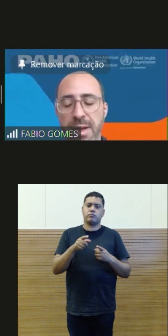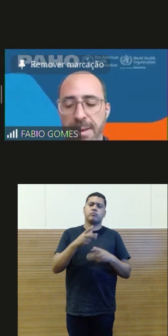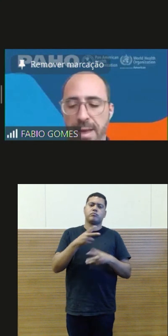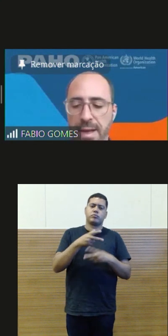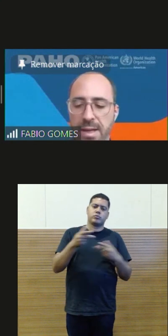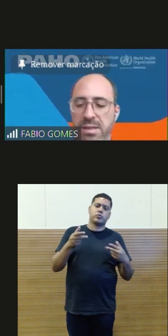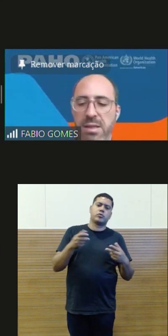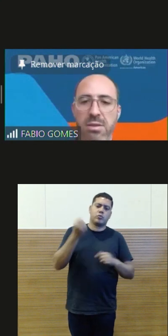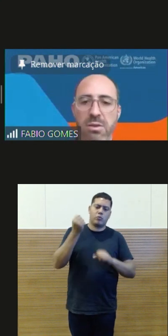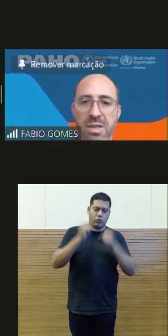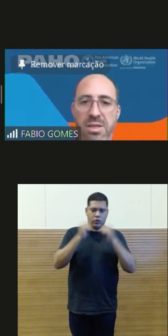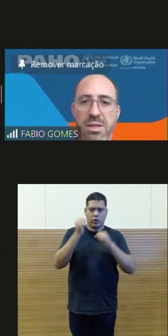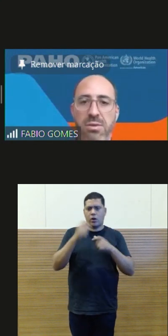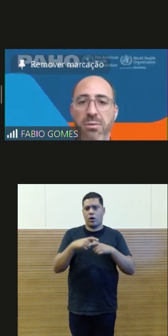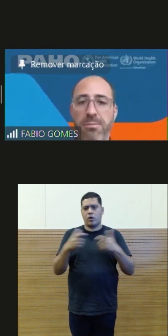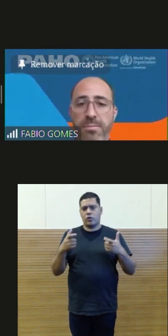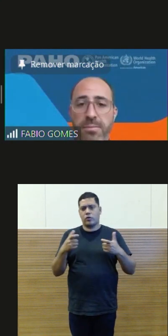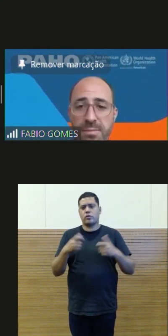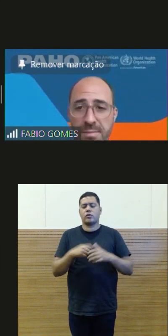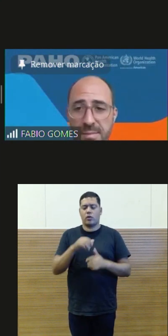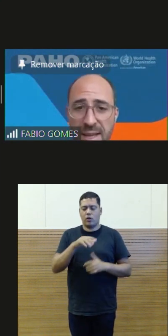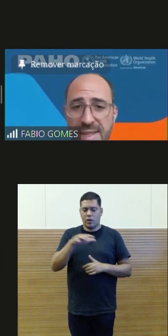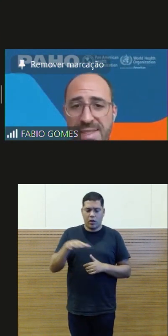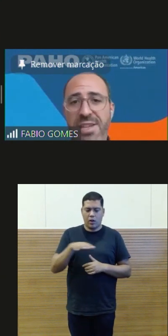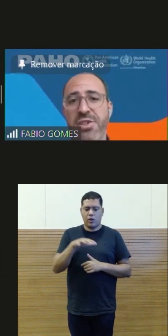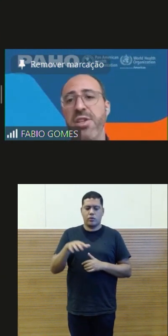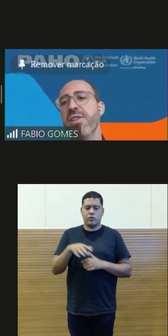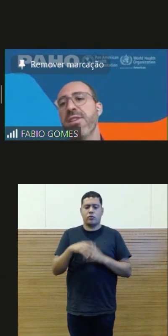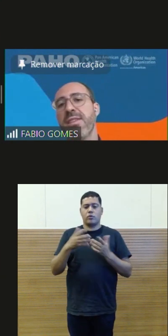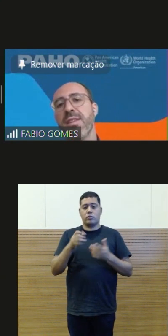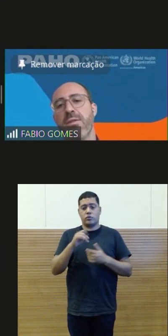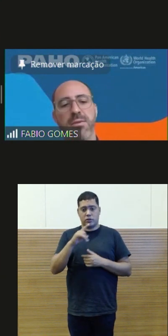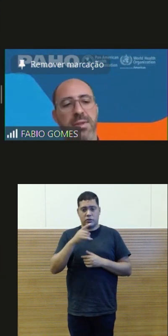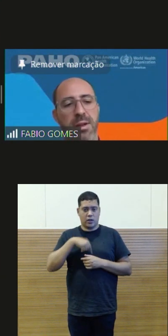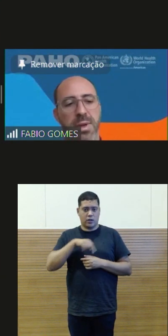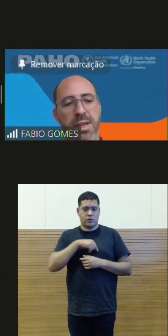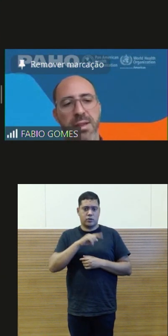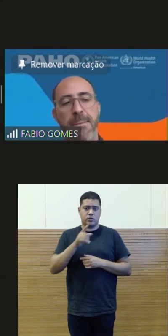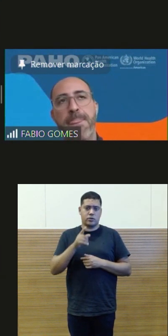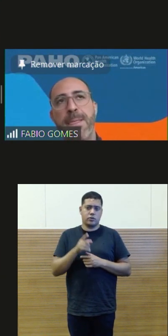to maintain the expansion of the ultra processed products ever growing in our region.